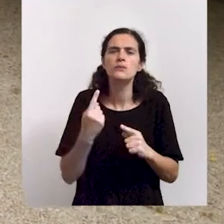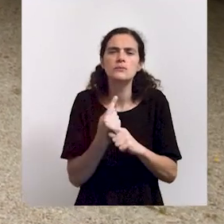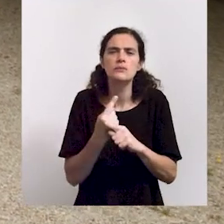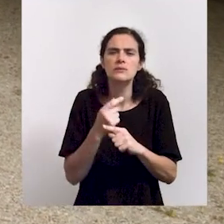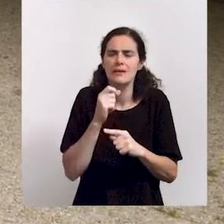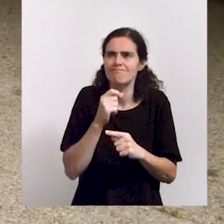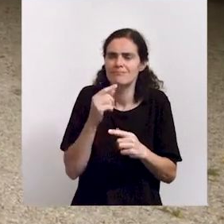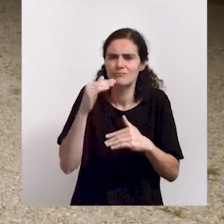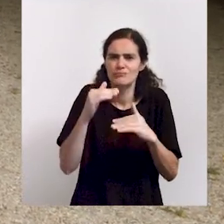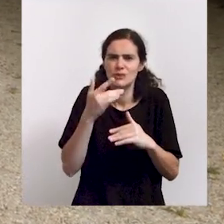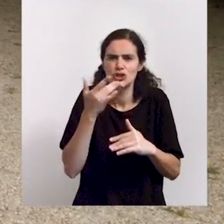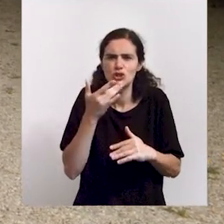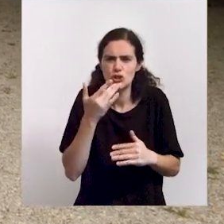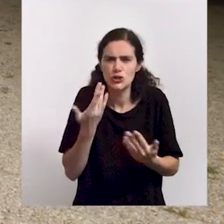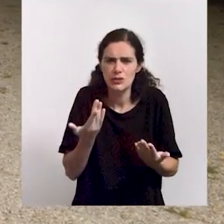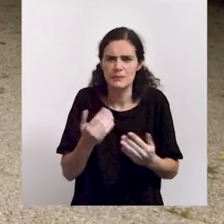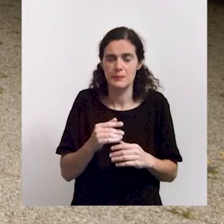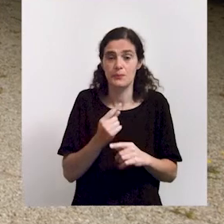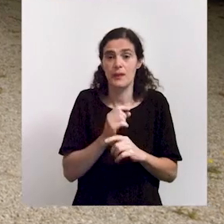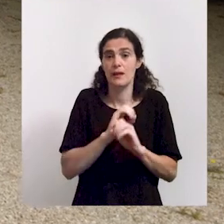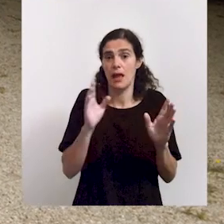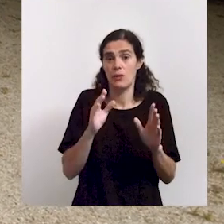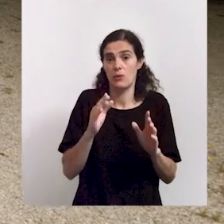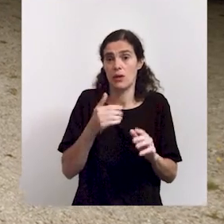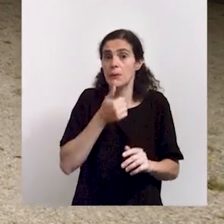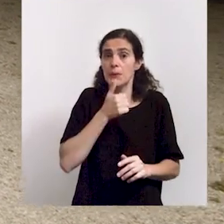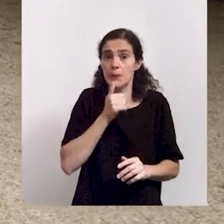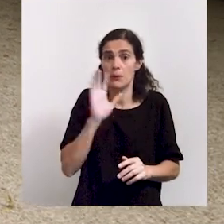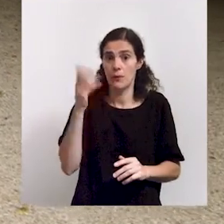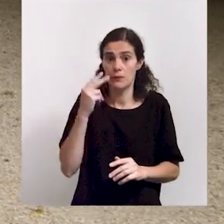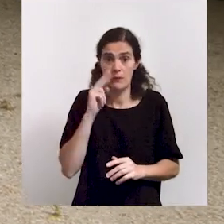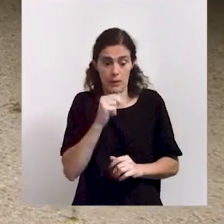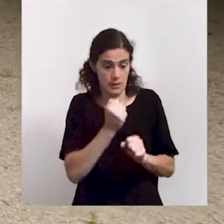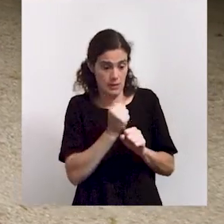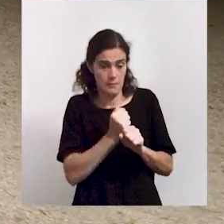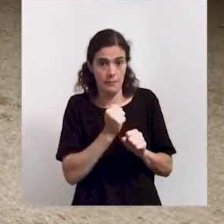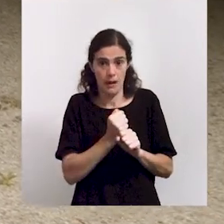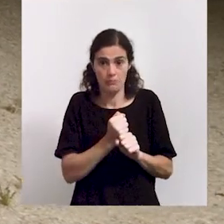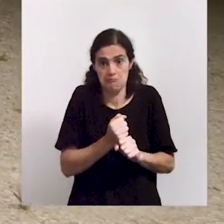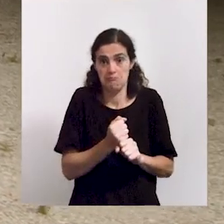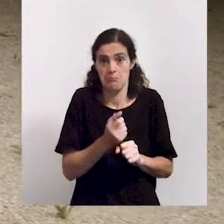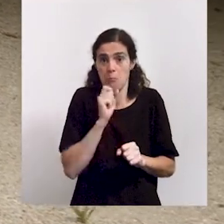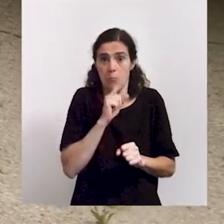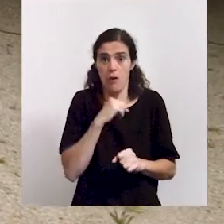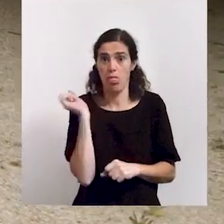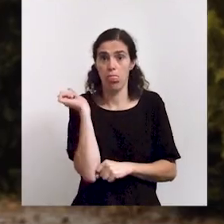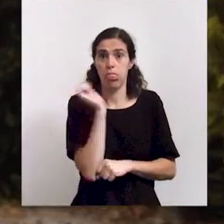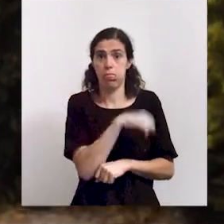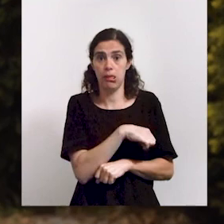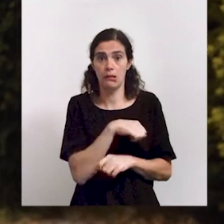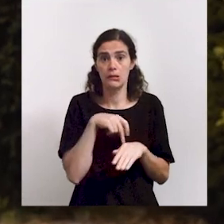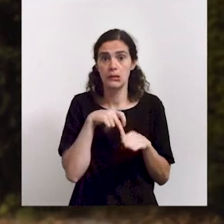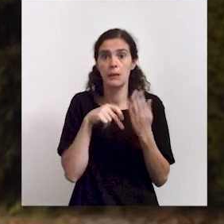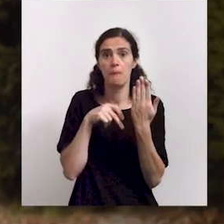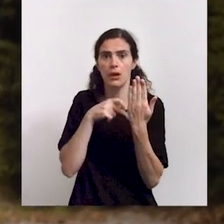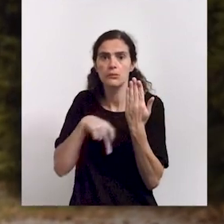choice when you see this work. You can totally ignore it and go around and look at it, or you can do